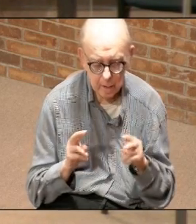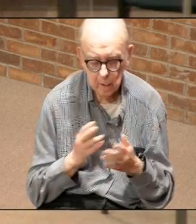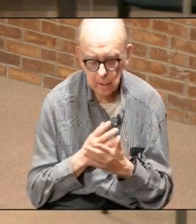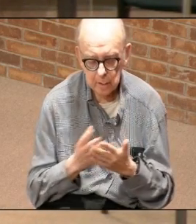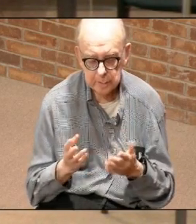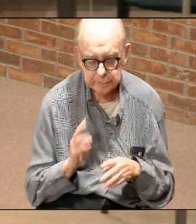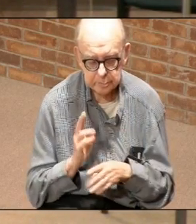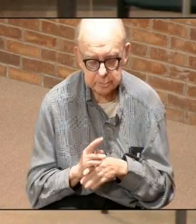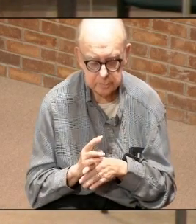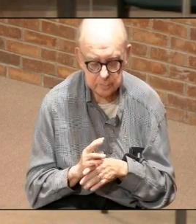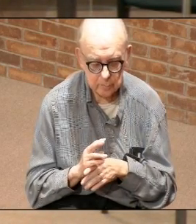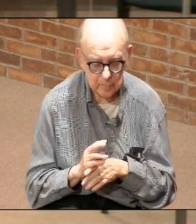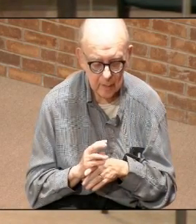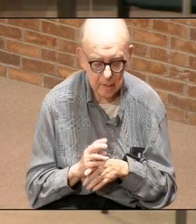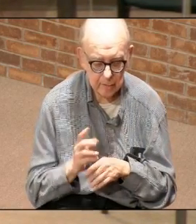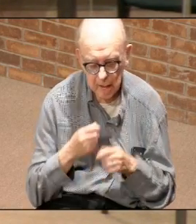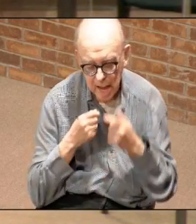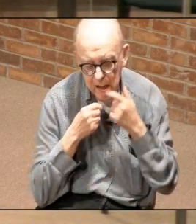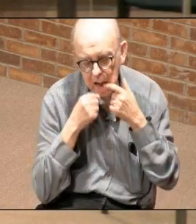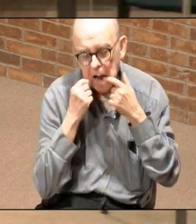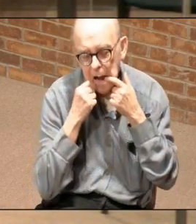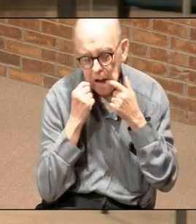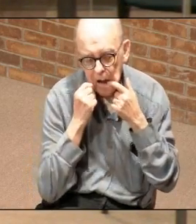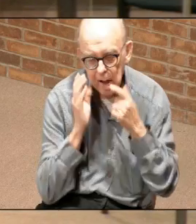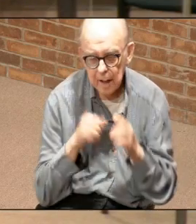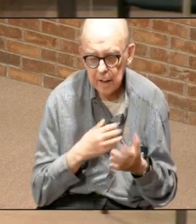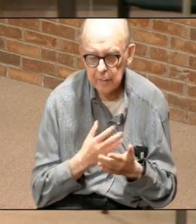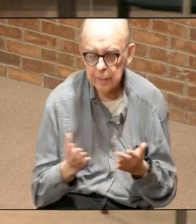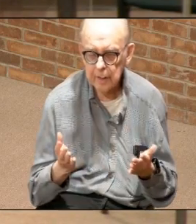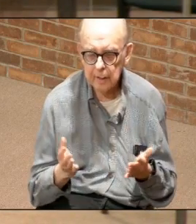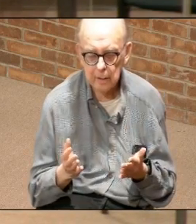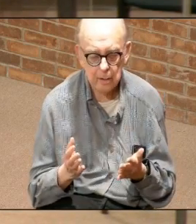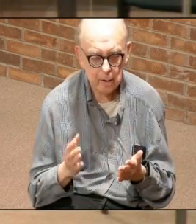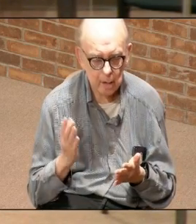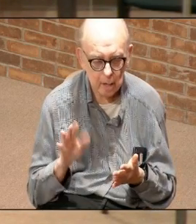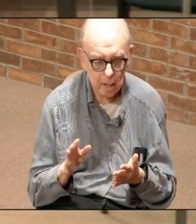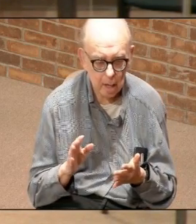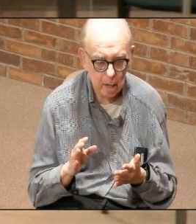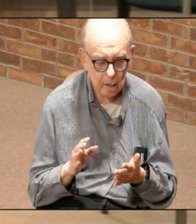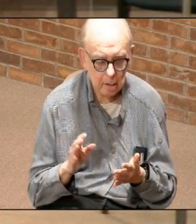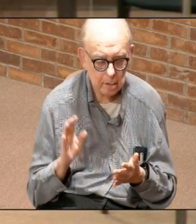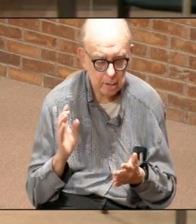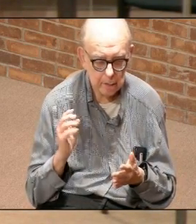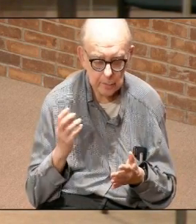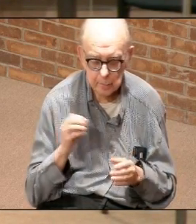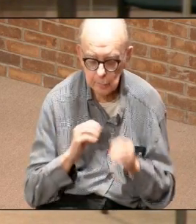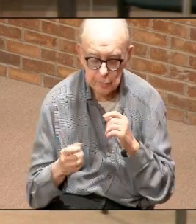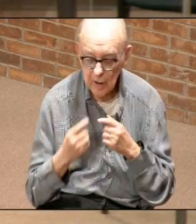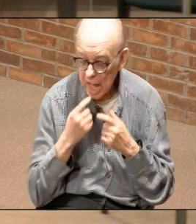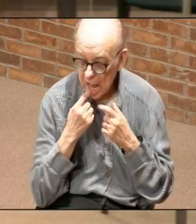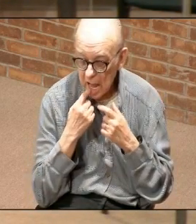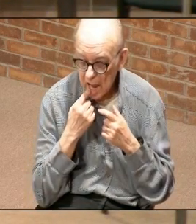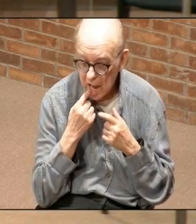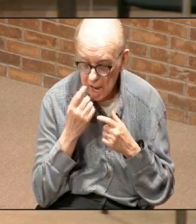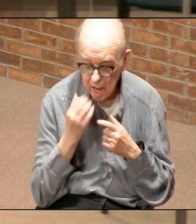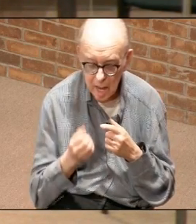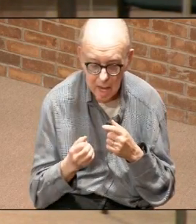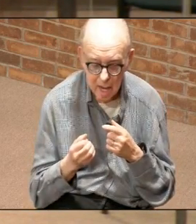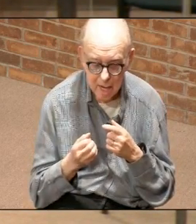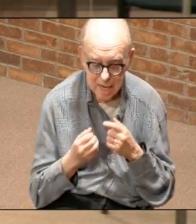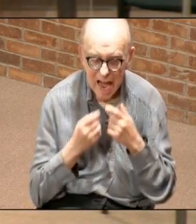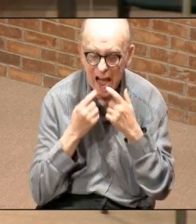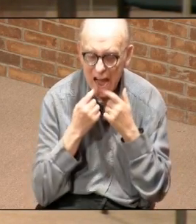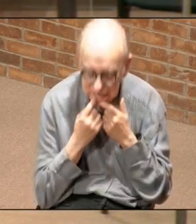something to use as a tongue depressor. And so you don't have anything. Never stick your fingers in there, because they